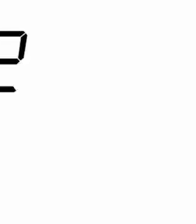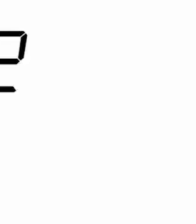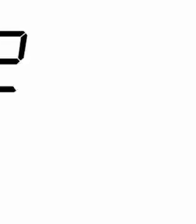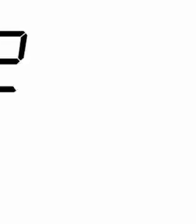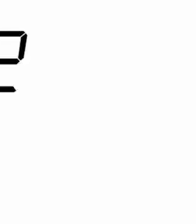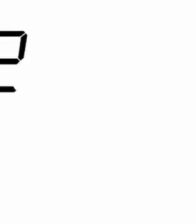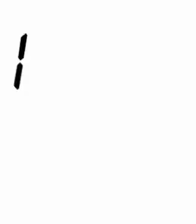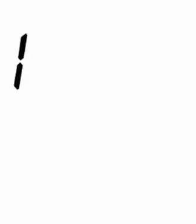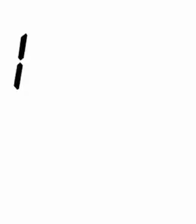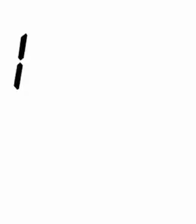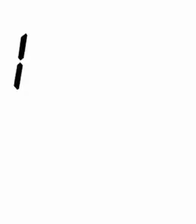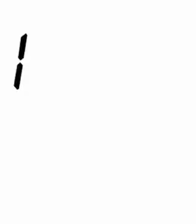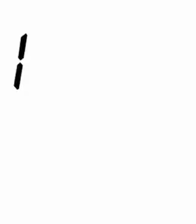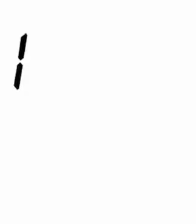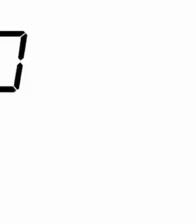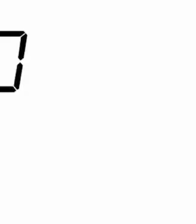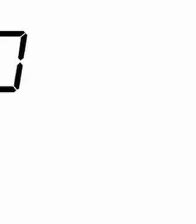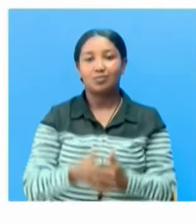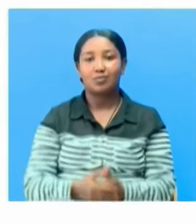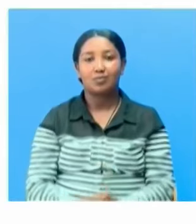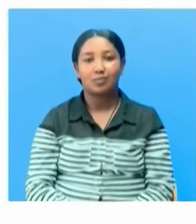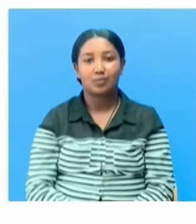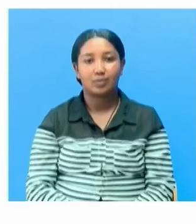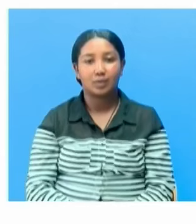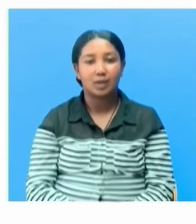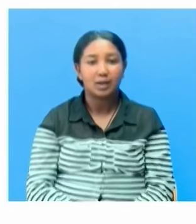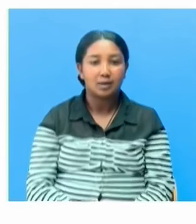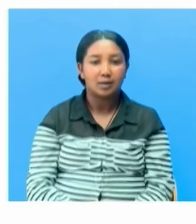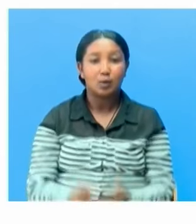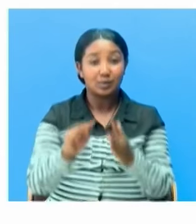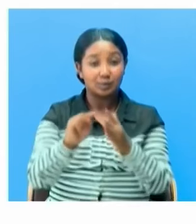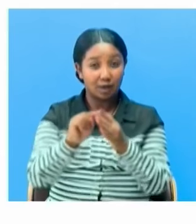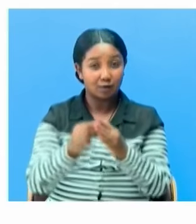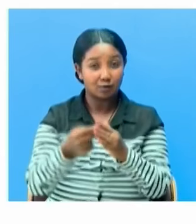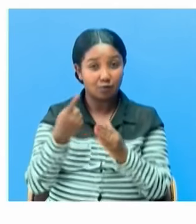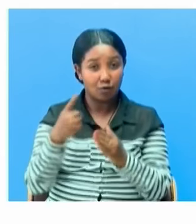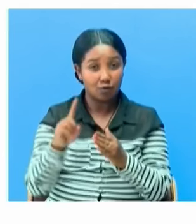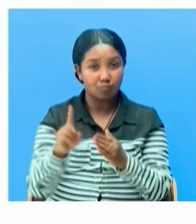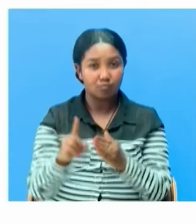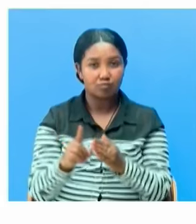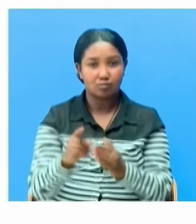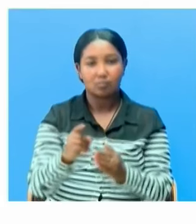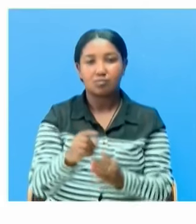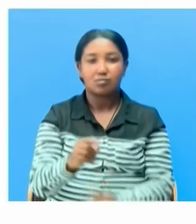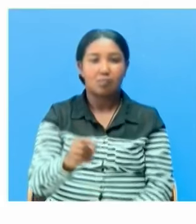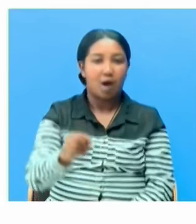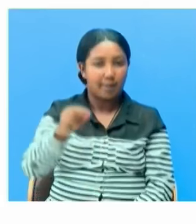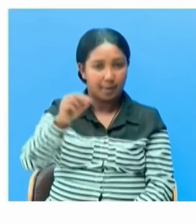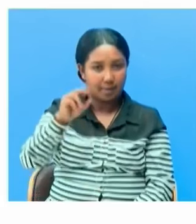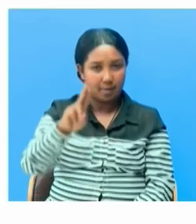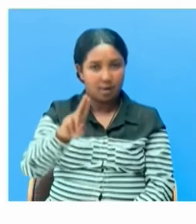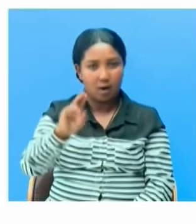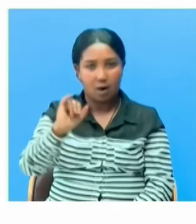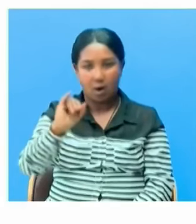Well done. I hope you are finished. Nice student. When we start from Habib.